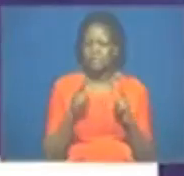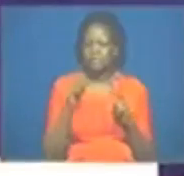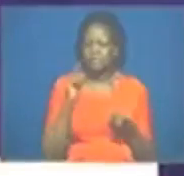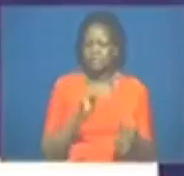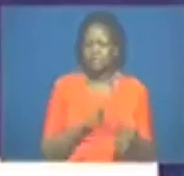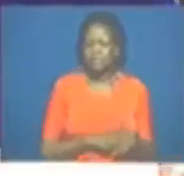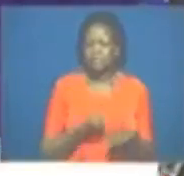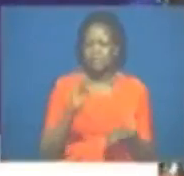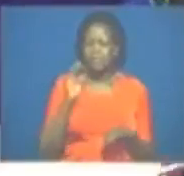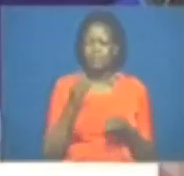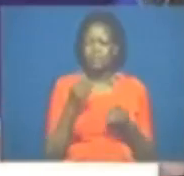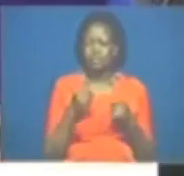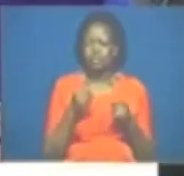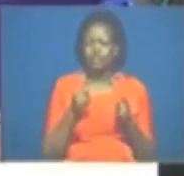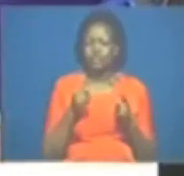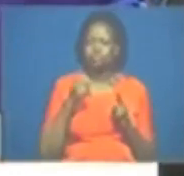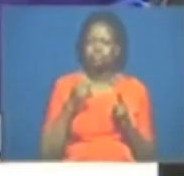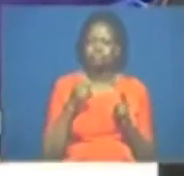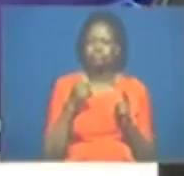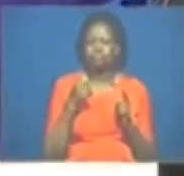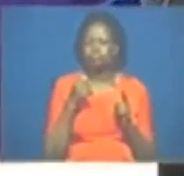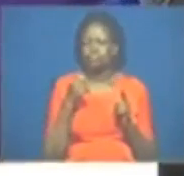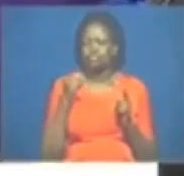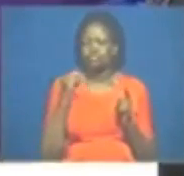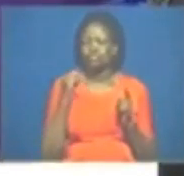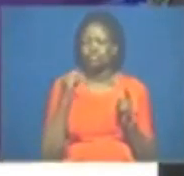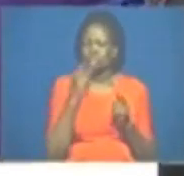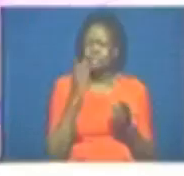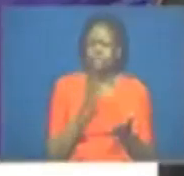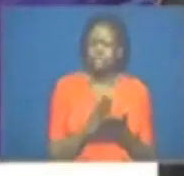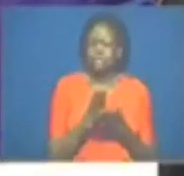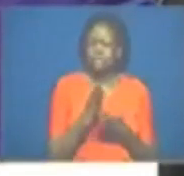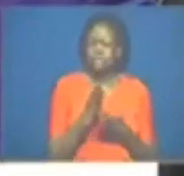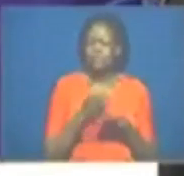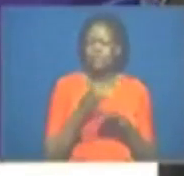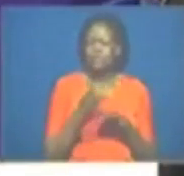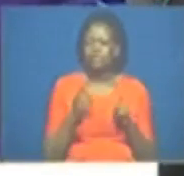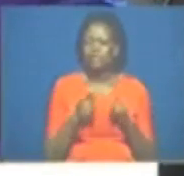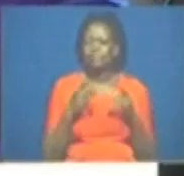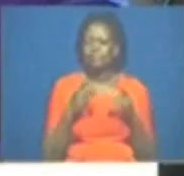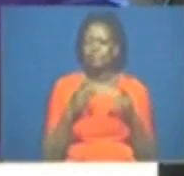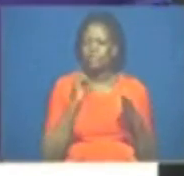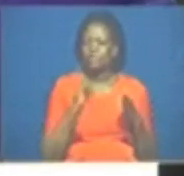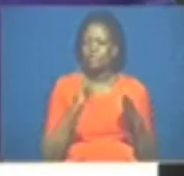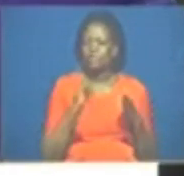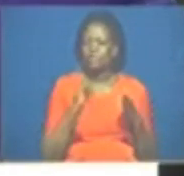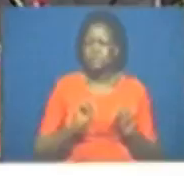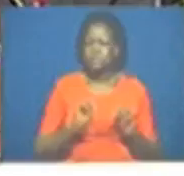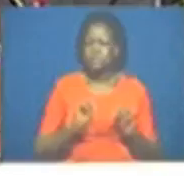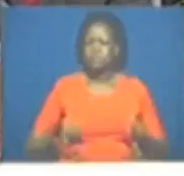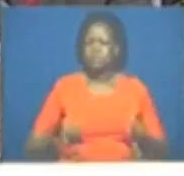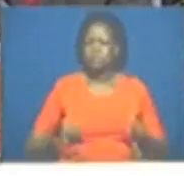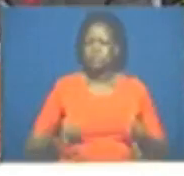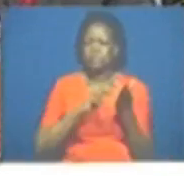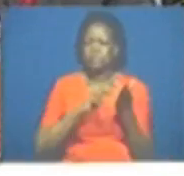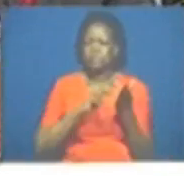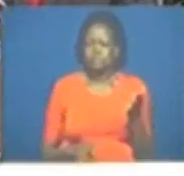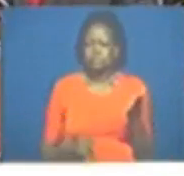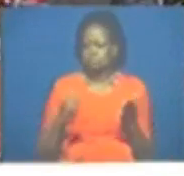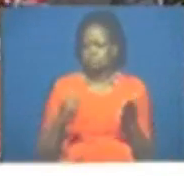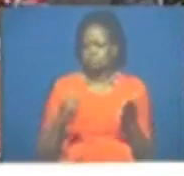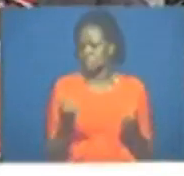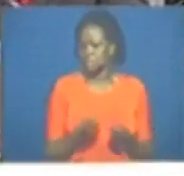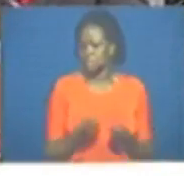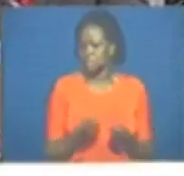to fight the so-called fake news, pressure is still mounting on its chair, Wafula Chebukati, to resign. The latest coming from